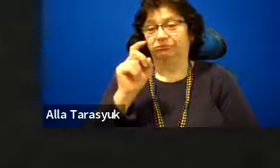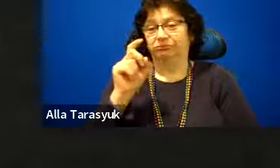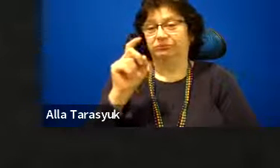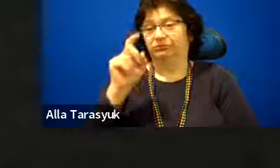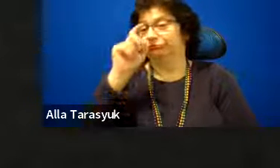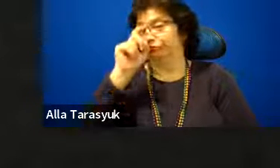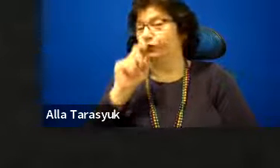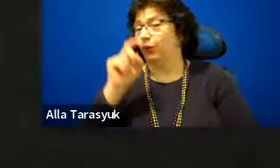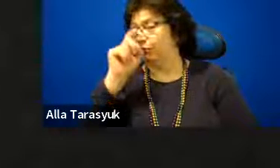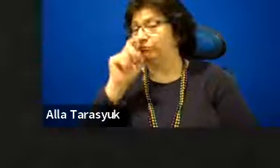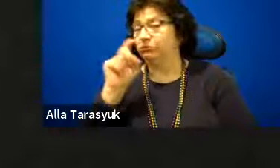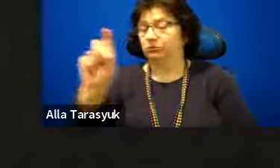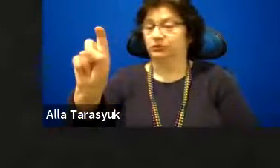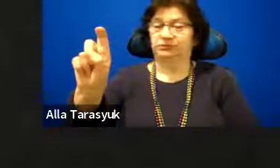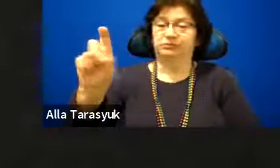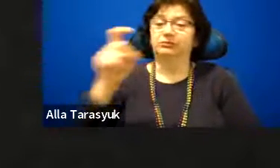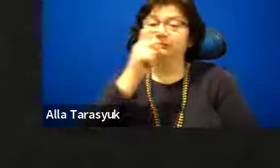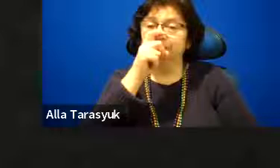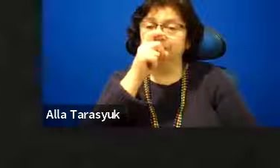And then sign for doll.